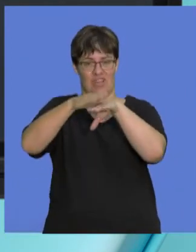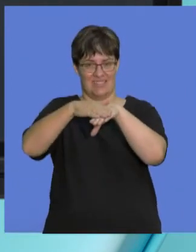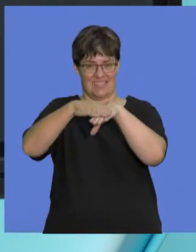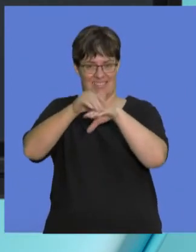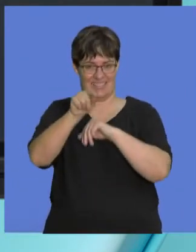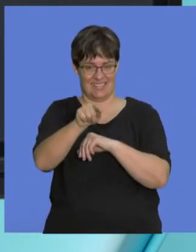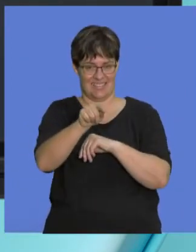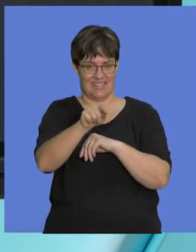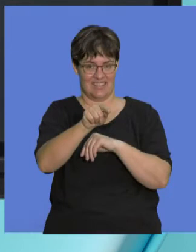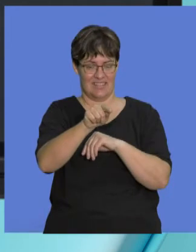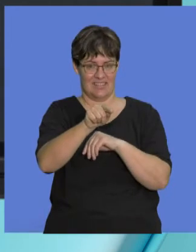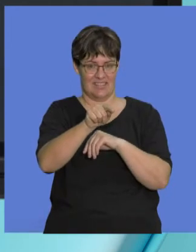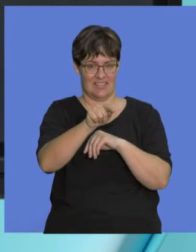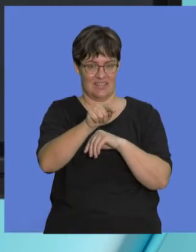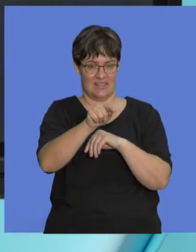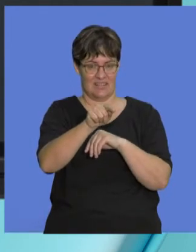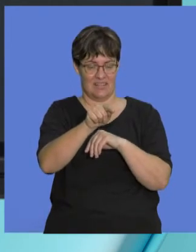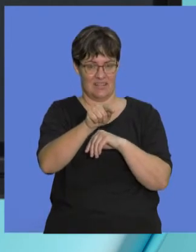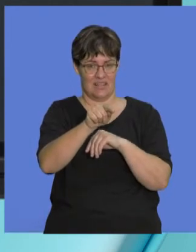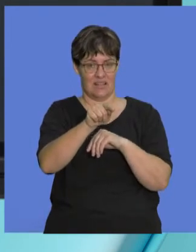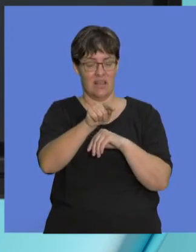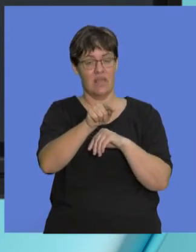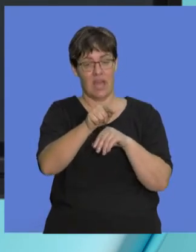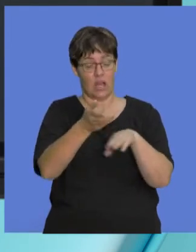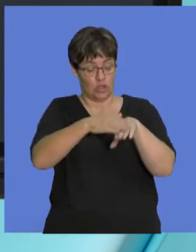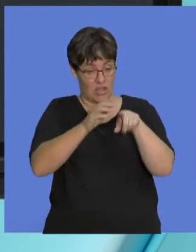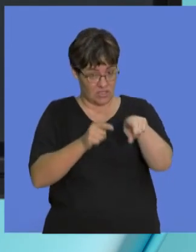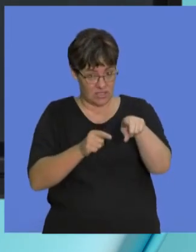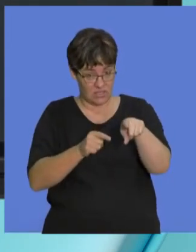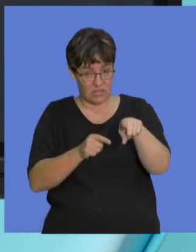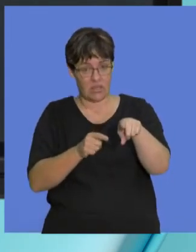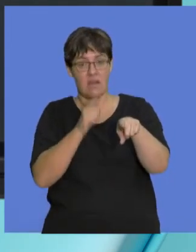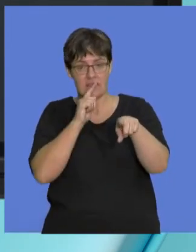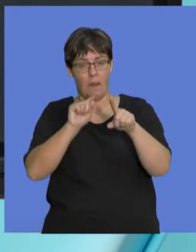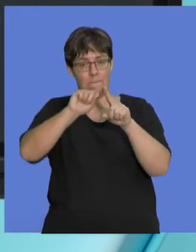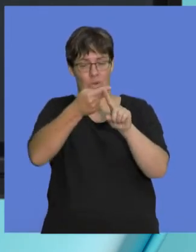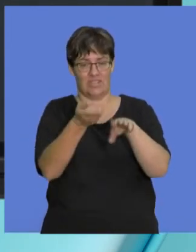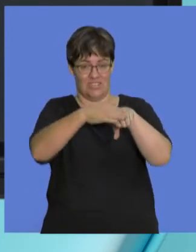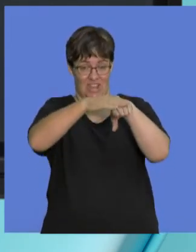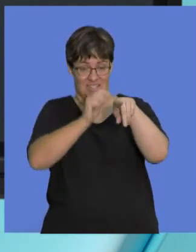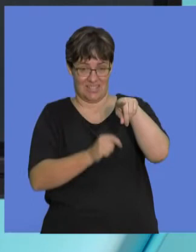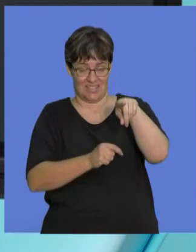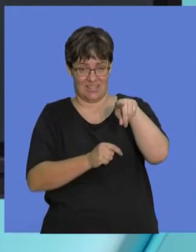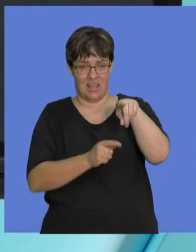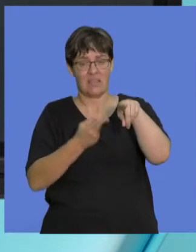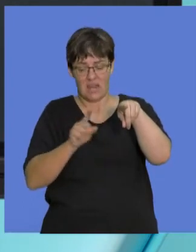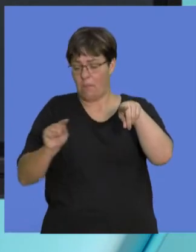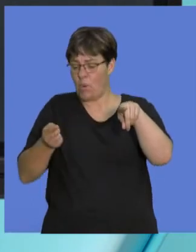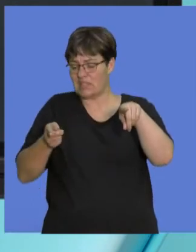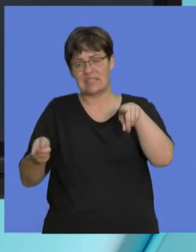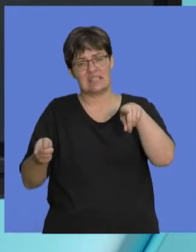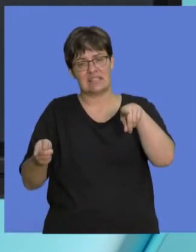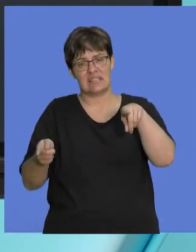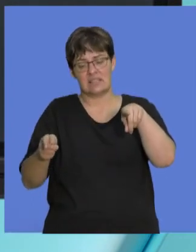a charge, all right? And then if we place a charge, we call that charge a point charge, okay? And then we can top